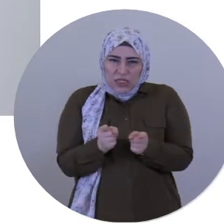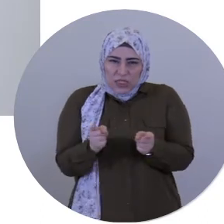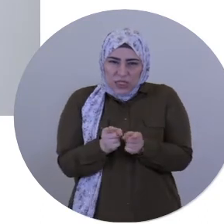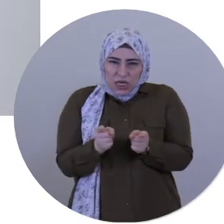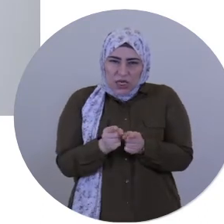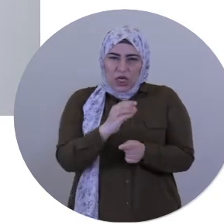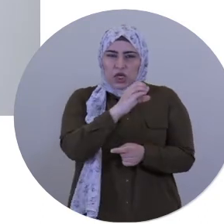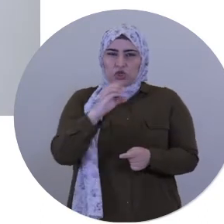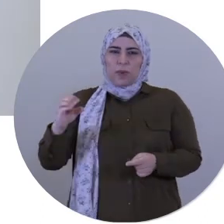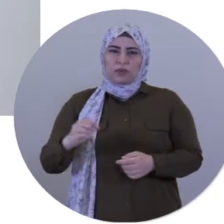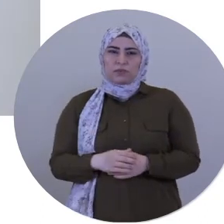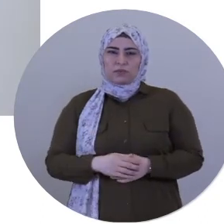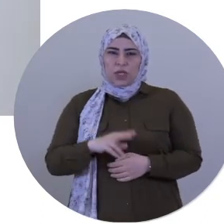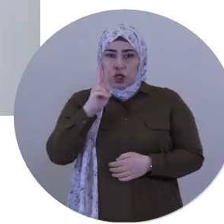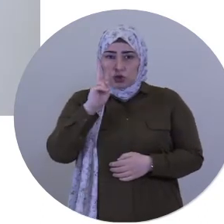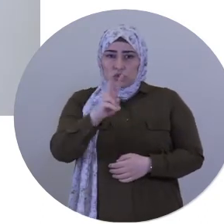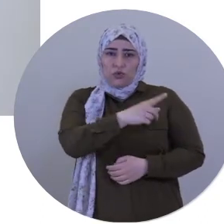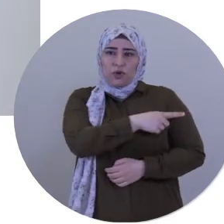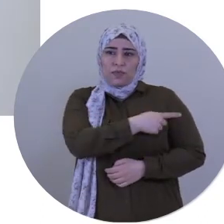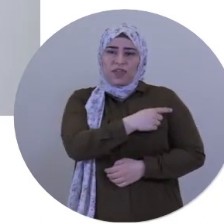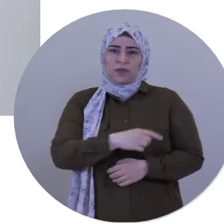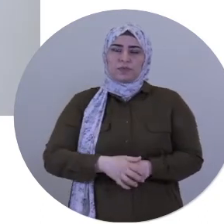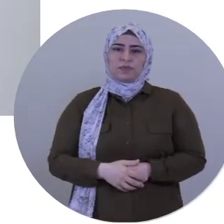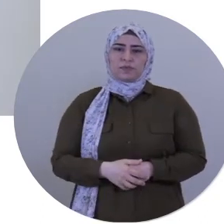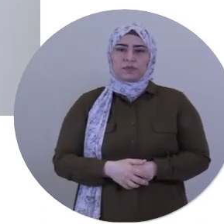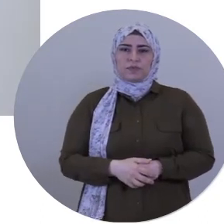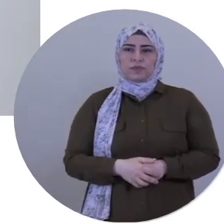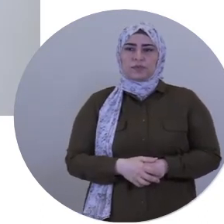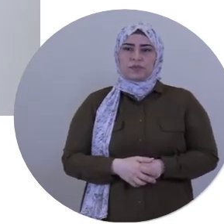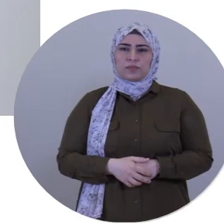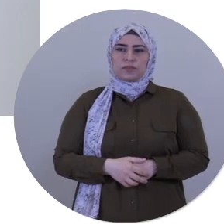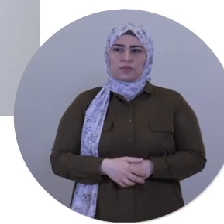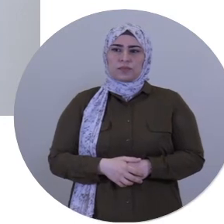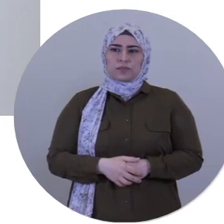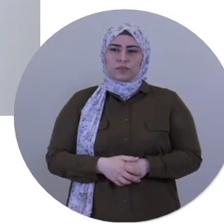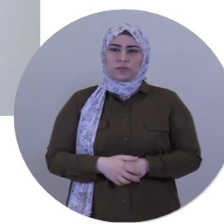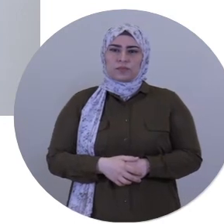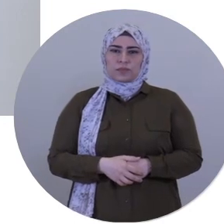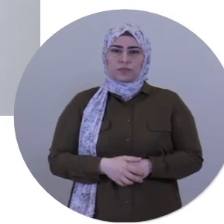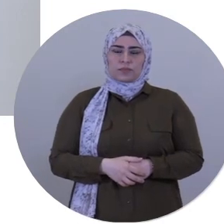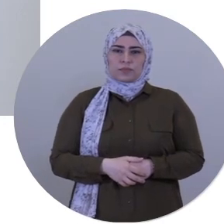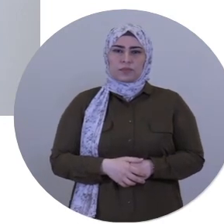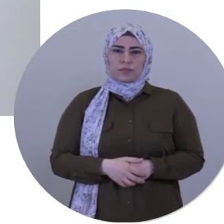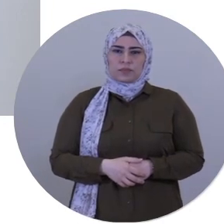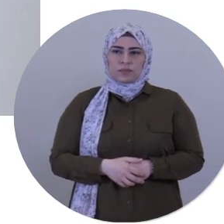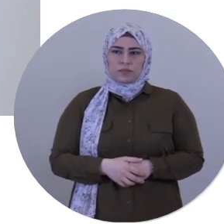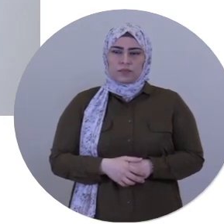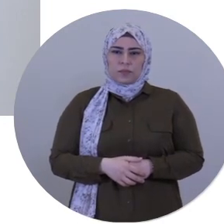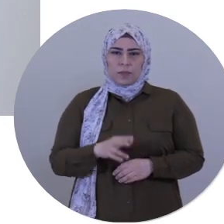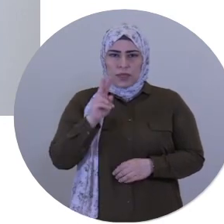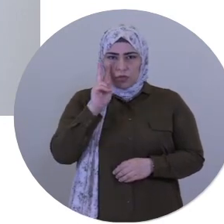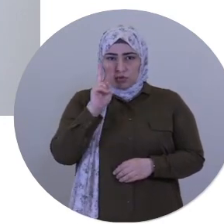Let's say there are a few words that you don't get. Here are a few tips to make summary easier, to make